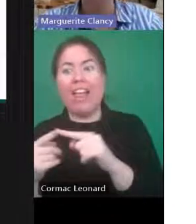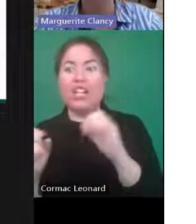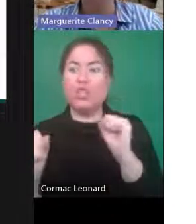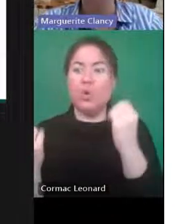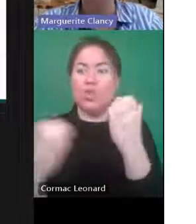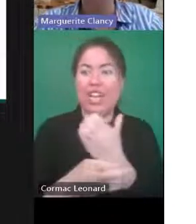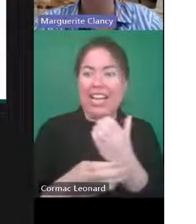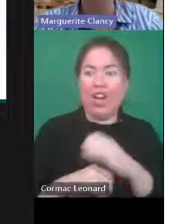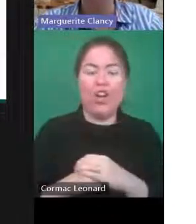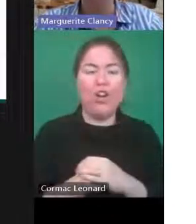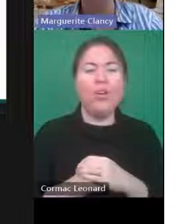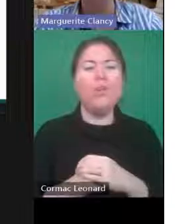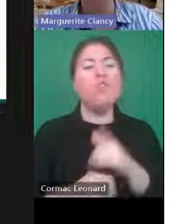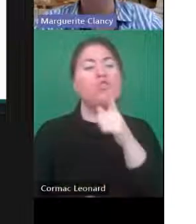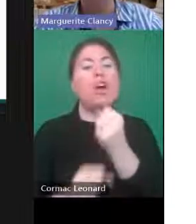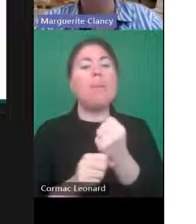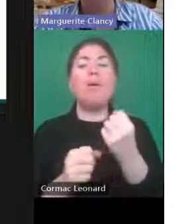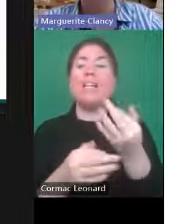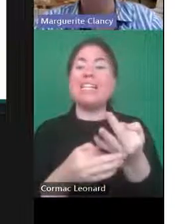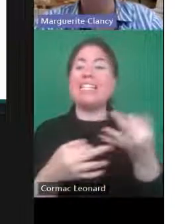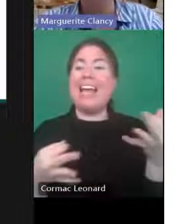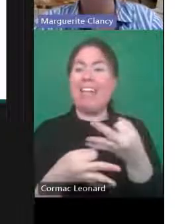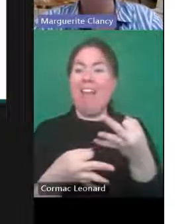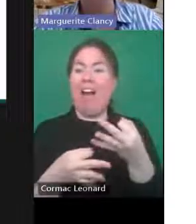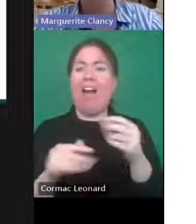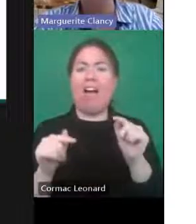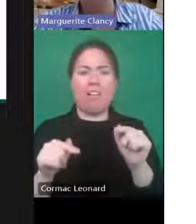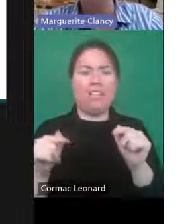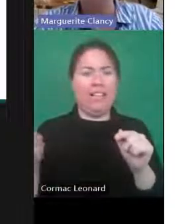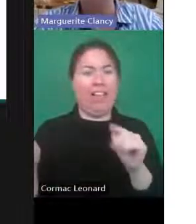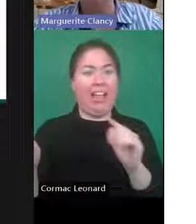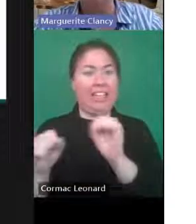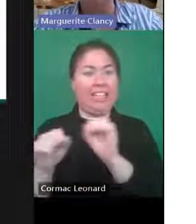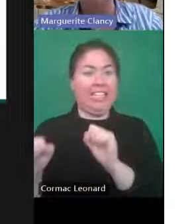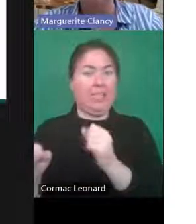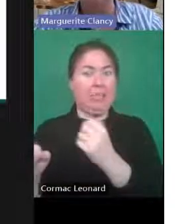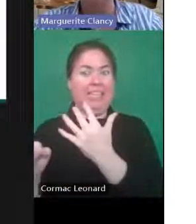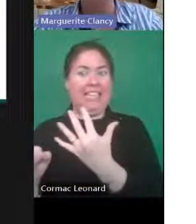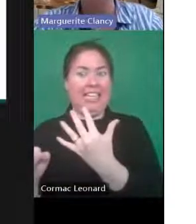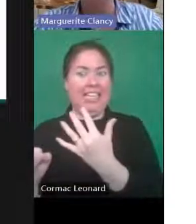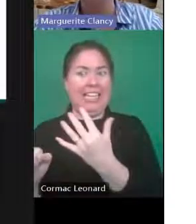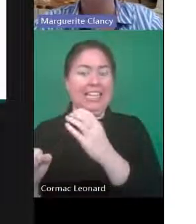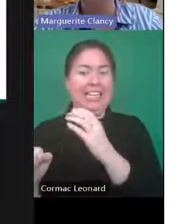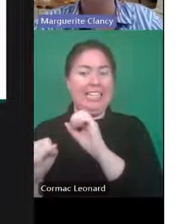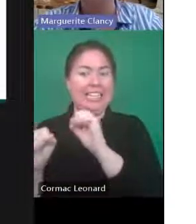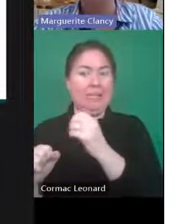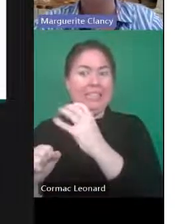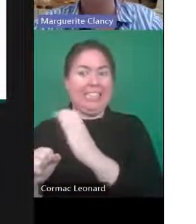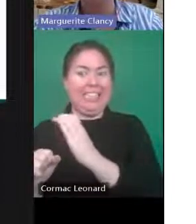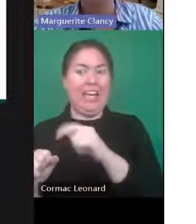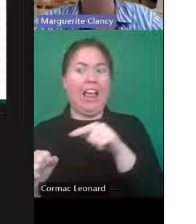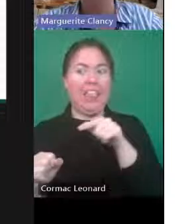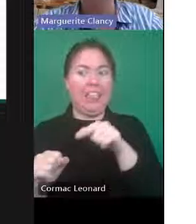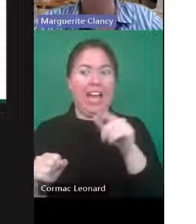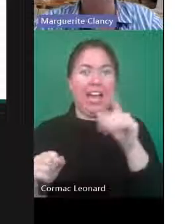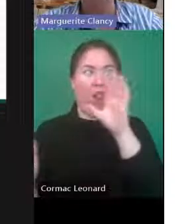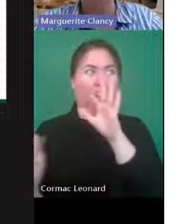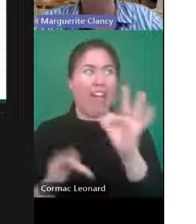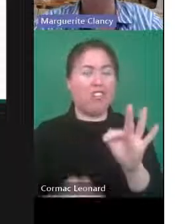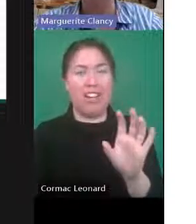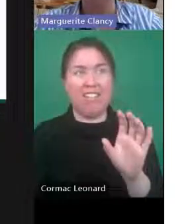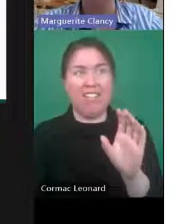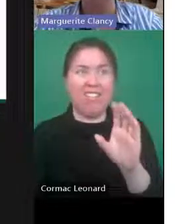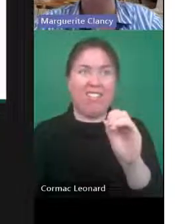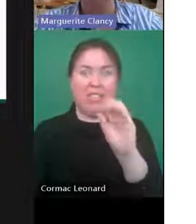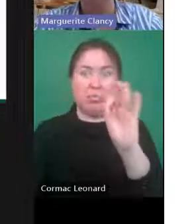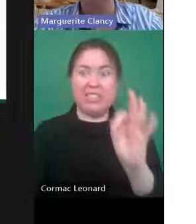of the safeguarding market, they have almost over half of the safeguarding case management systems